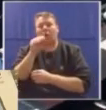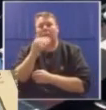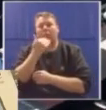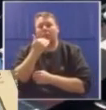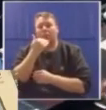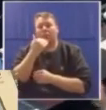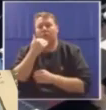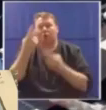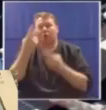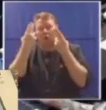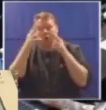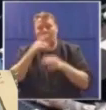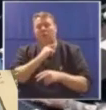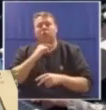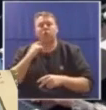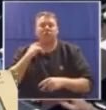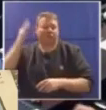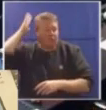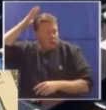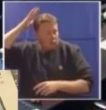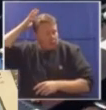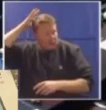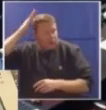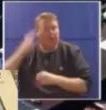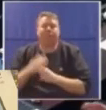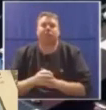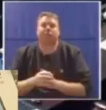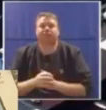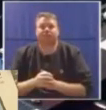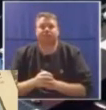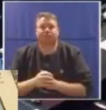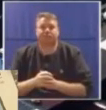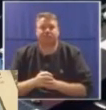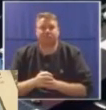asked by the Honorable KRJ Meshoe.